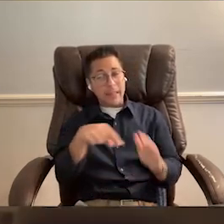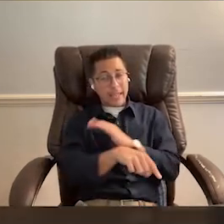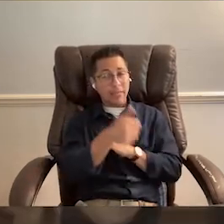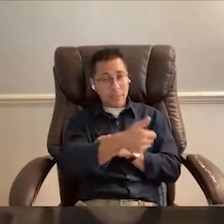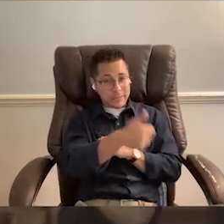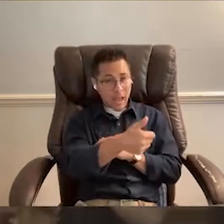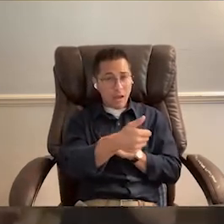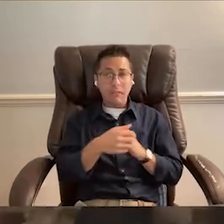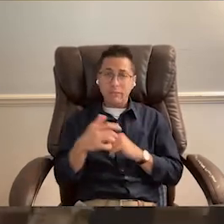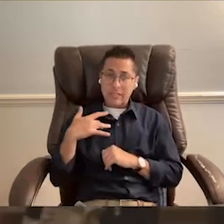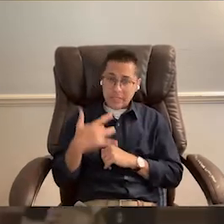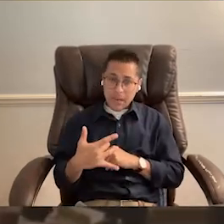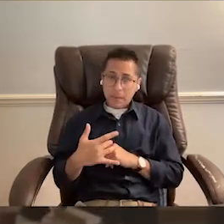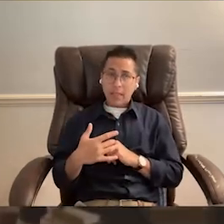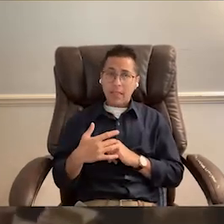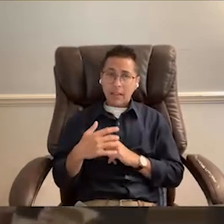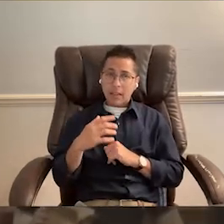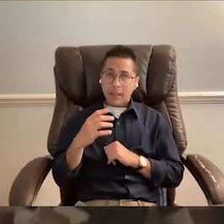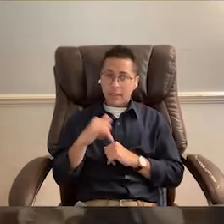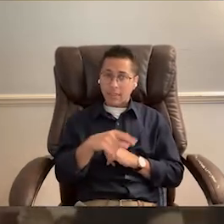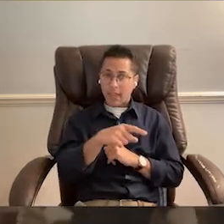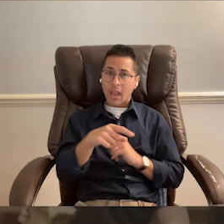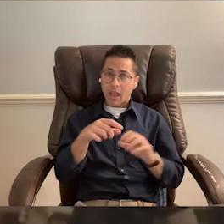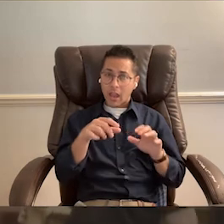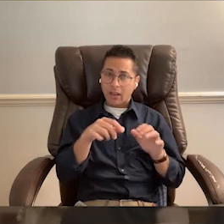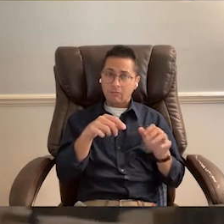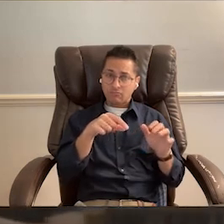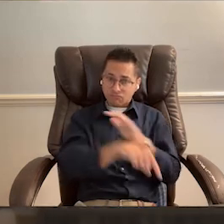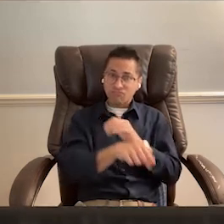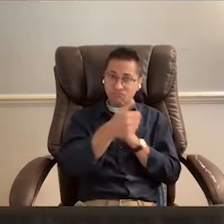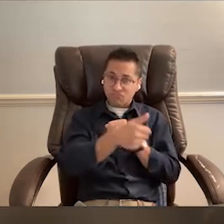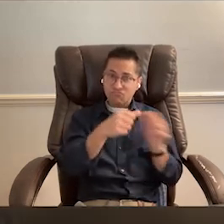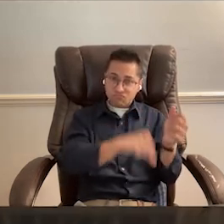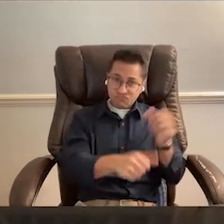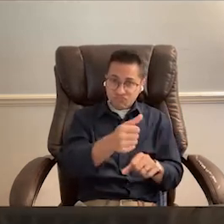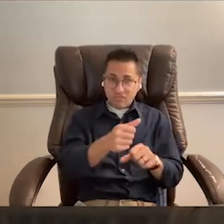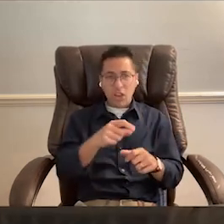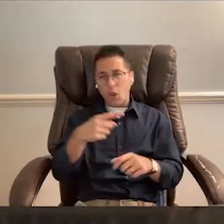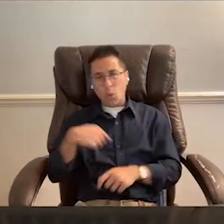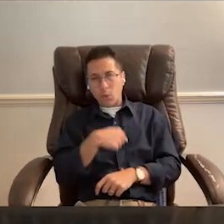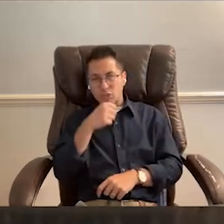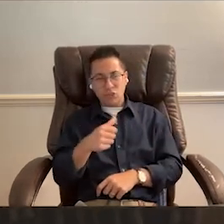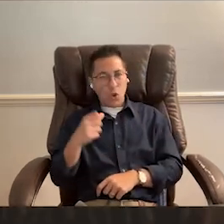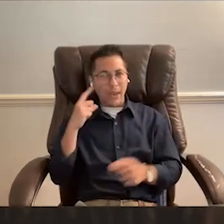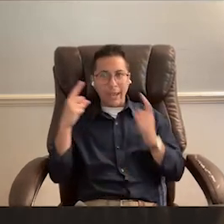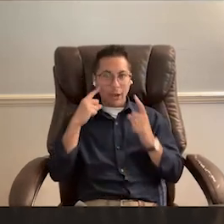it's very rarely do they kill other people. They usually kill themselves. It's usually that they